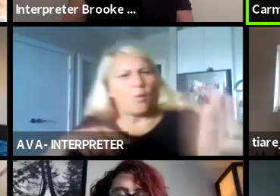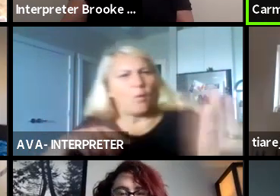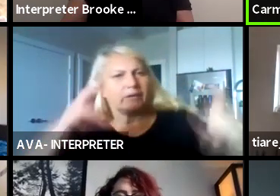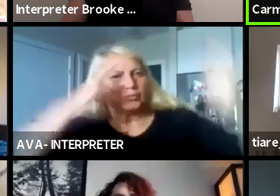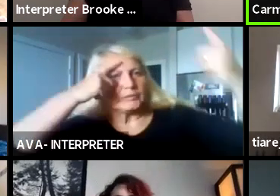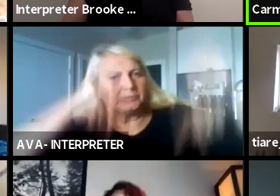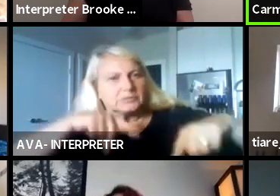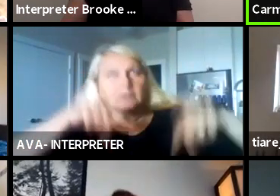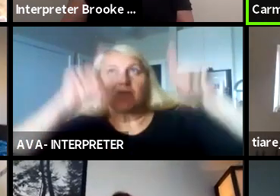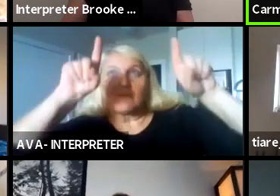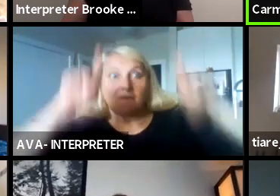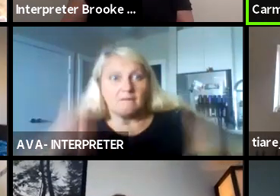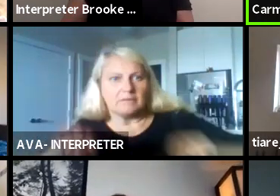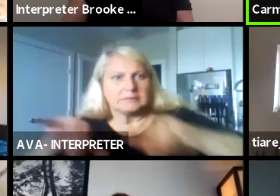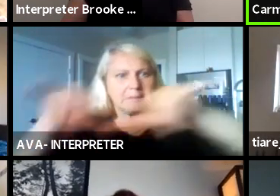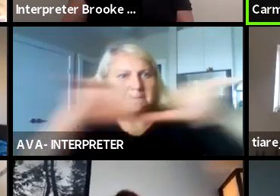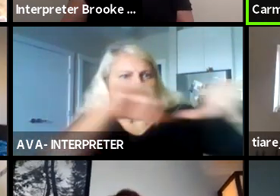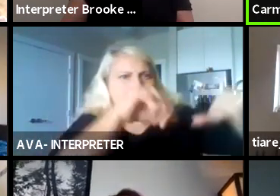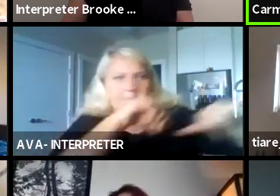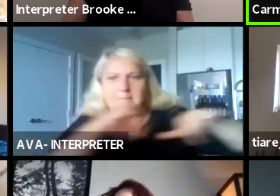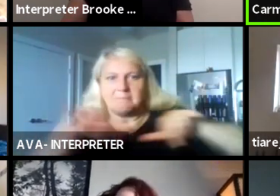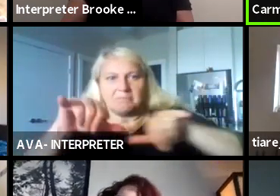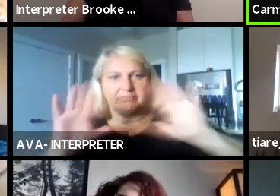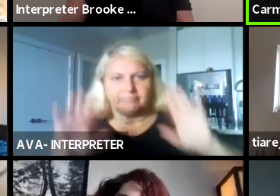together. Check.